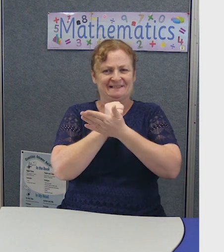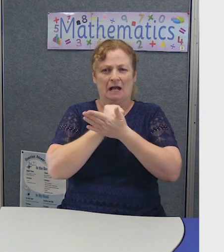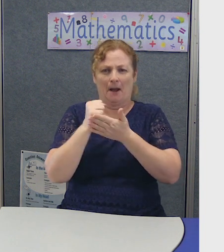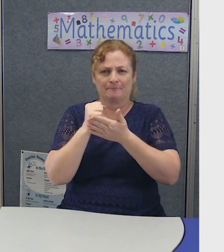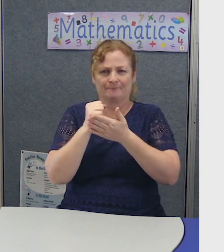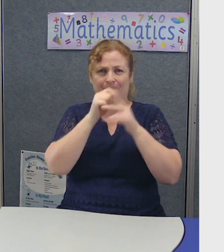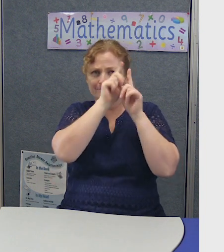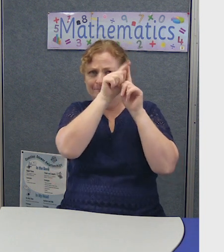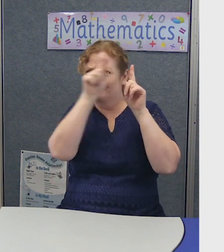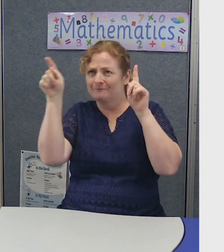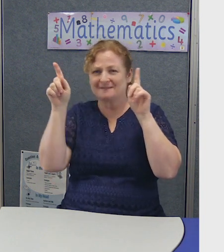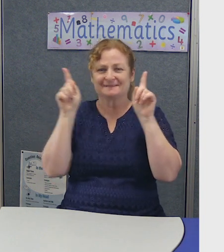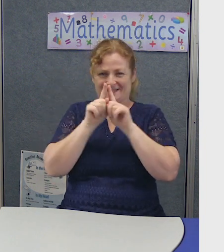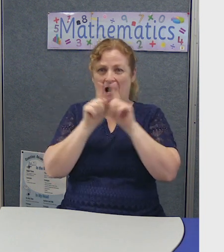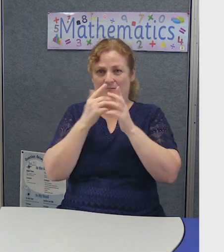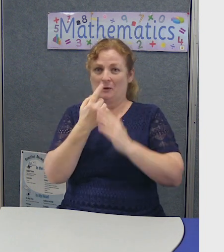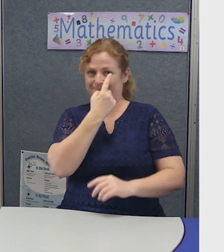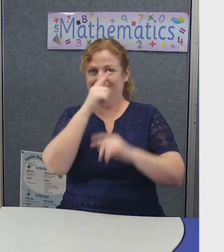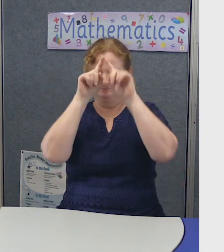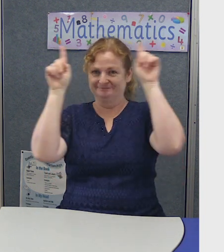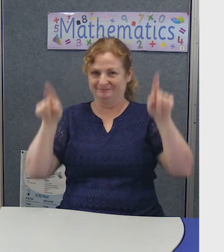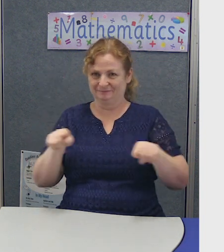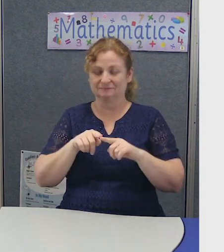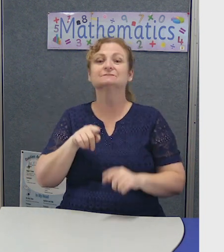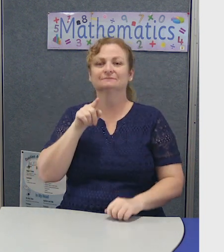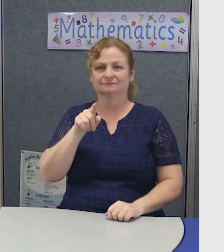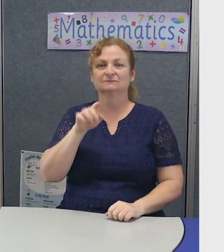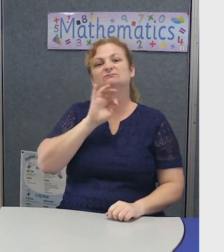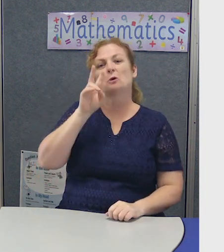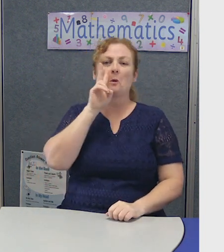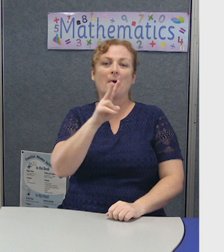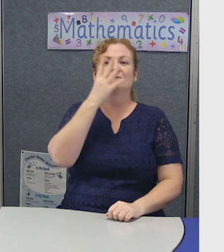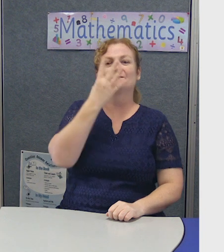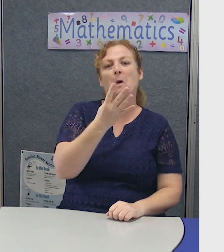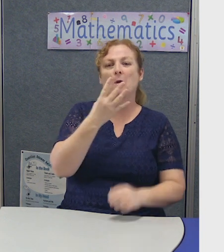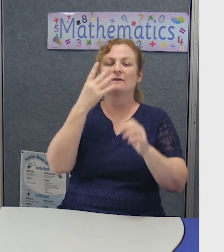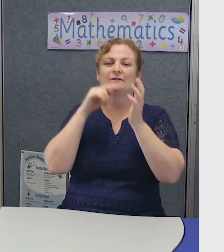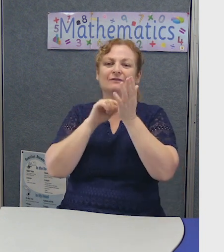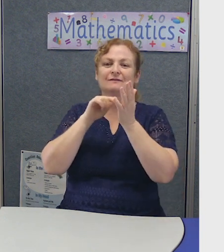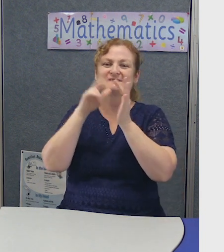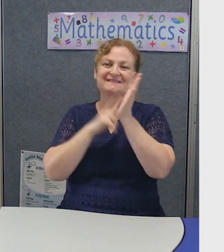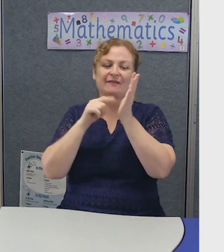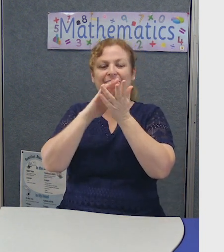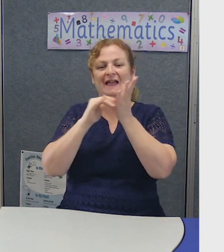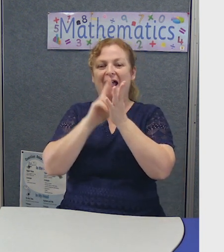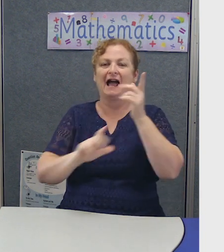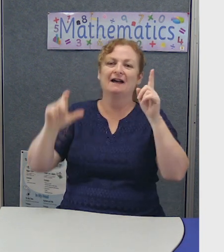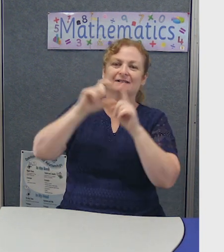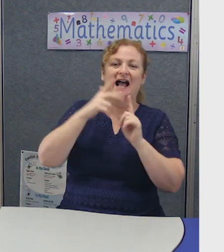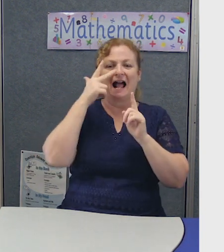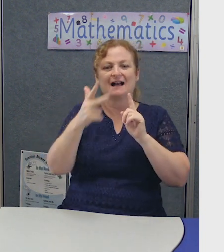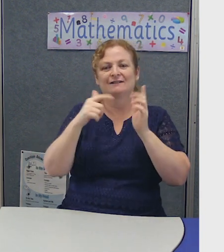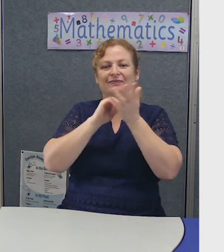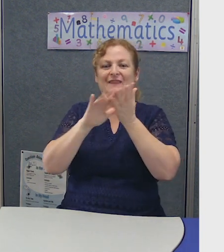chart, it is not read as 4 10,000s, 8,000s,